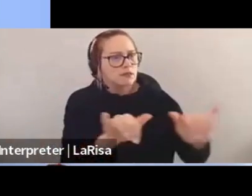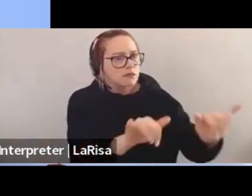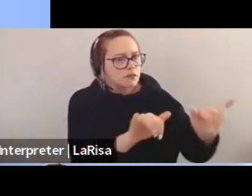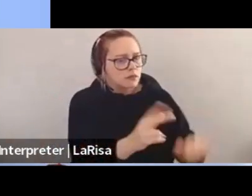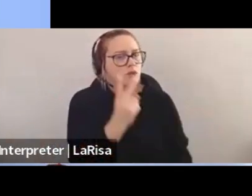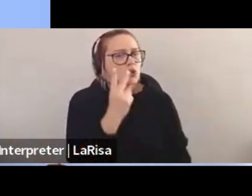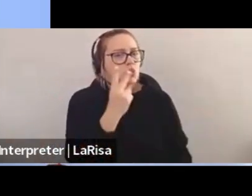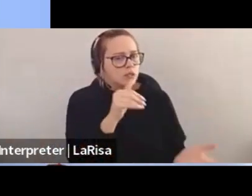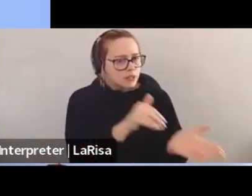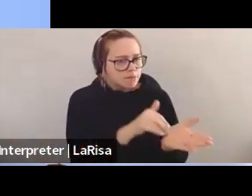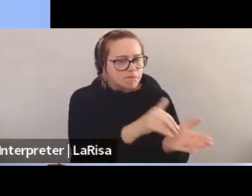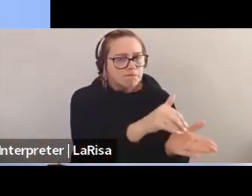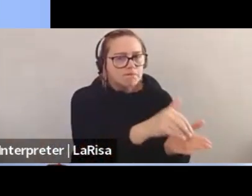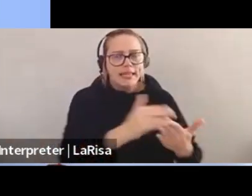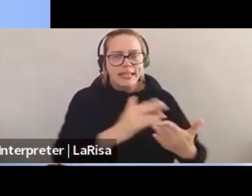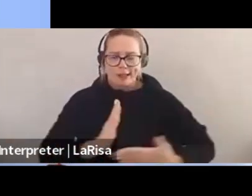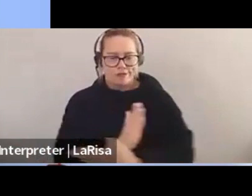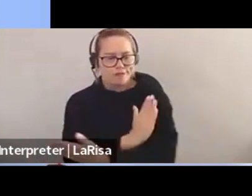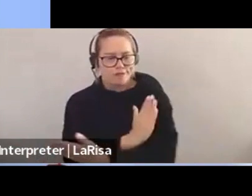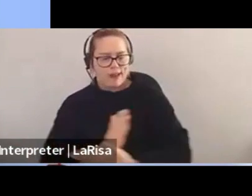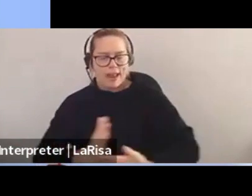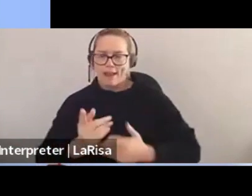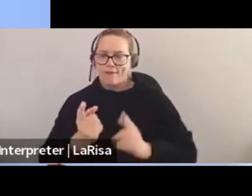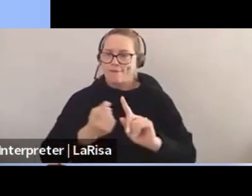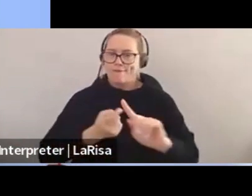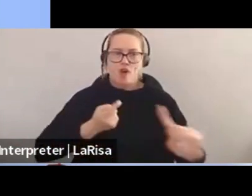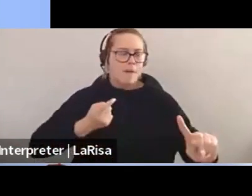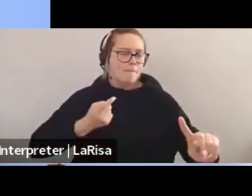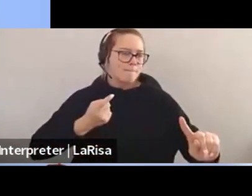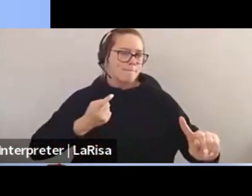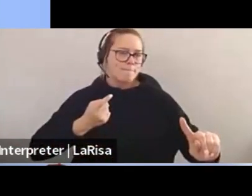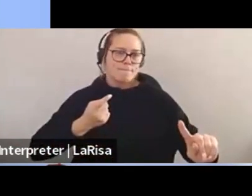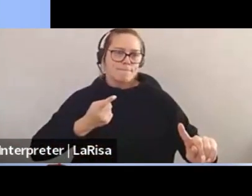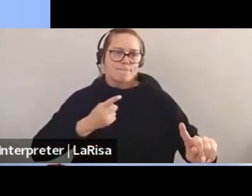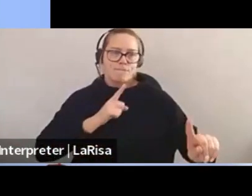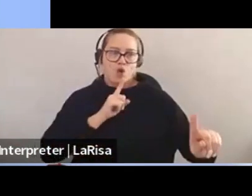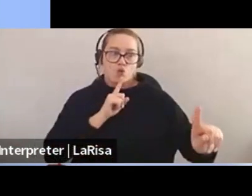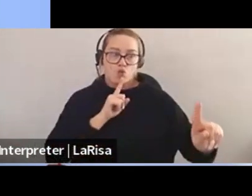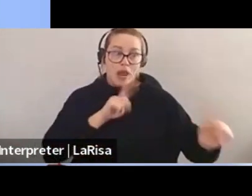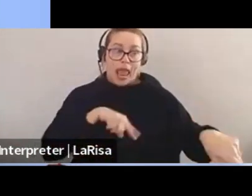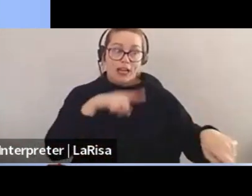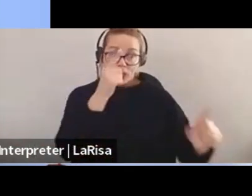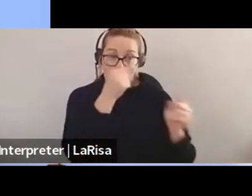because that's a very common allergy, and that can range from